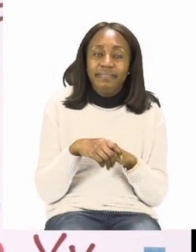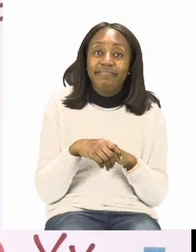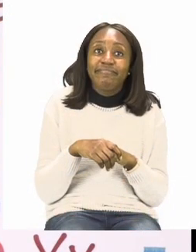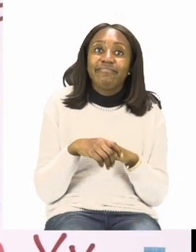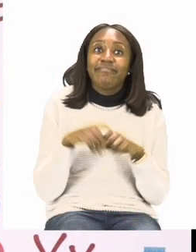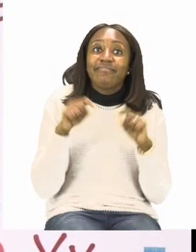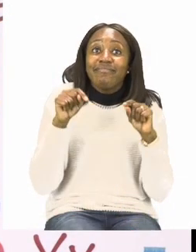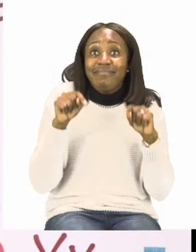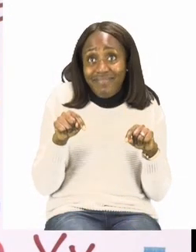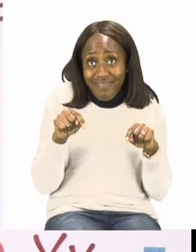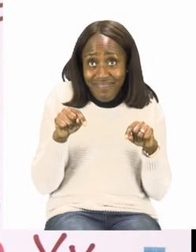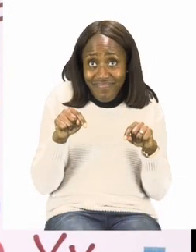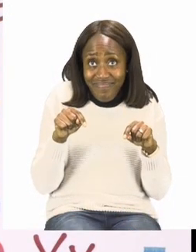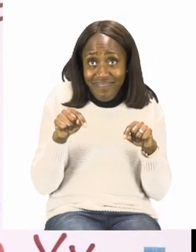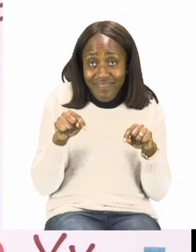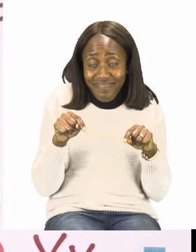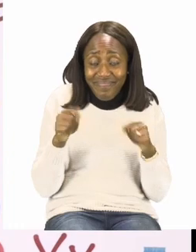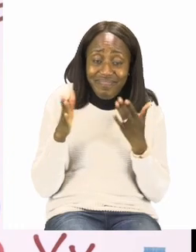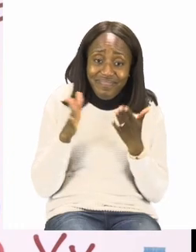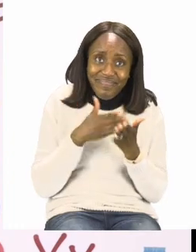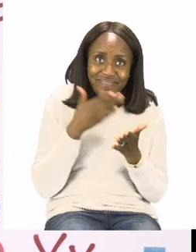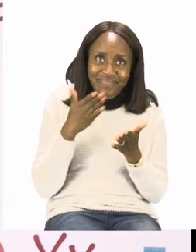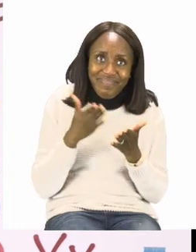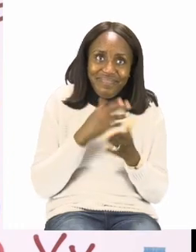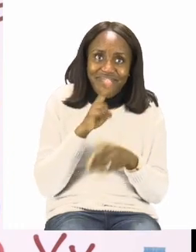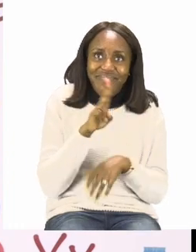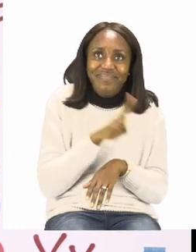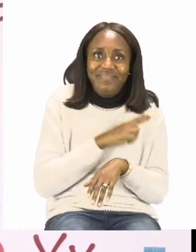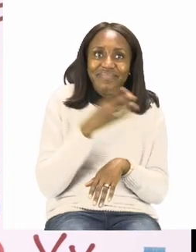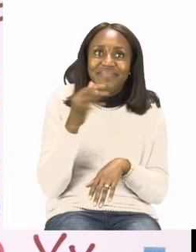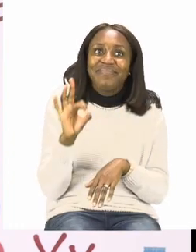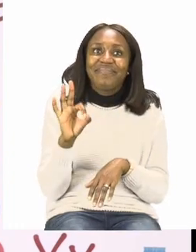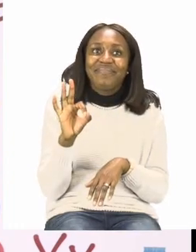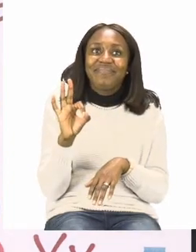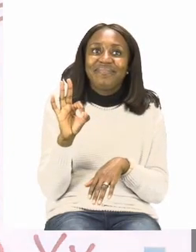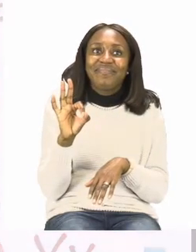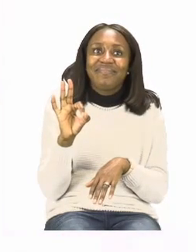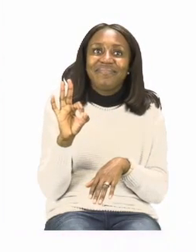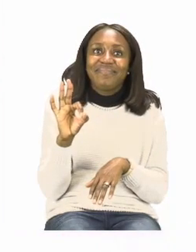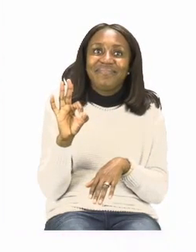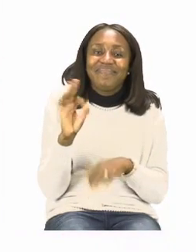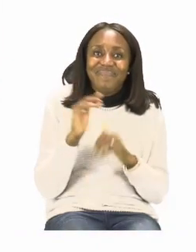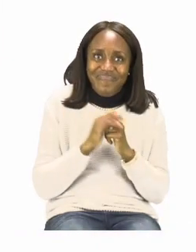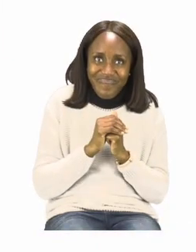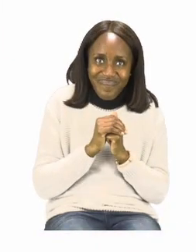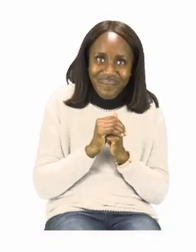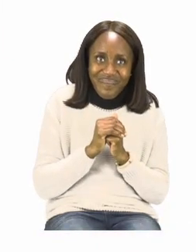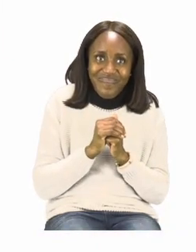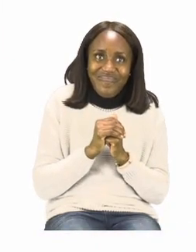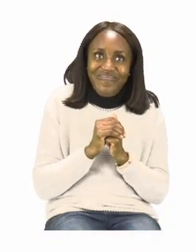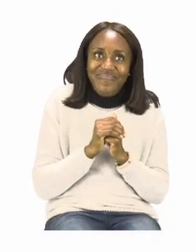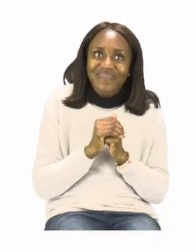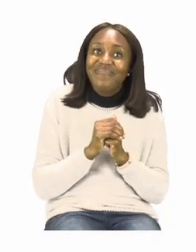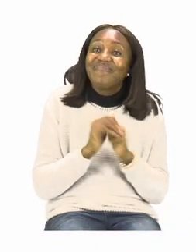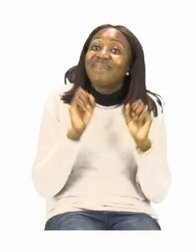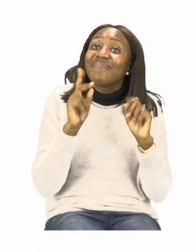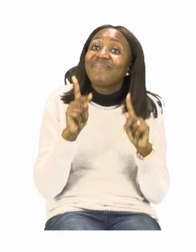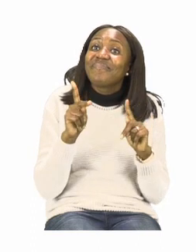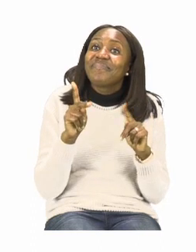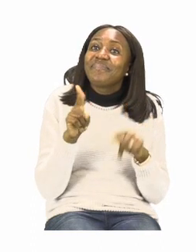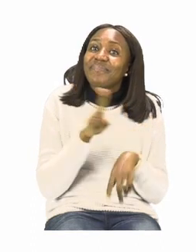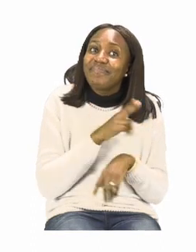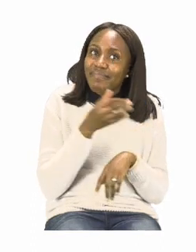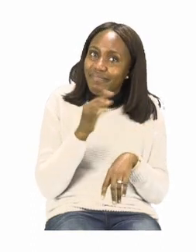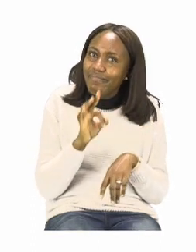Now, boys and girls, for our next exercise, let's all turn to page 29. On page 29,